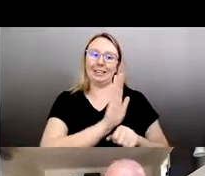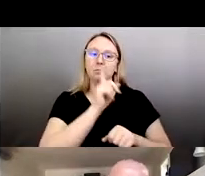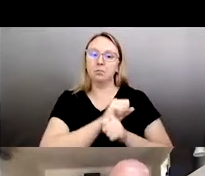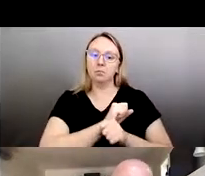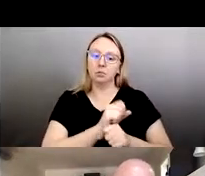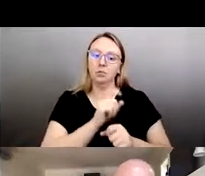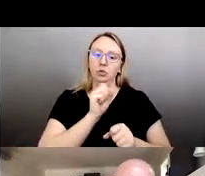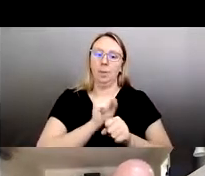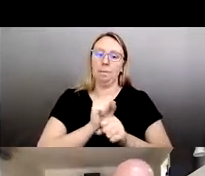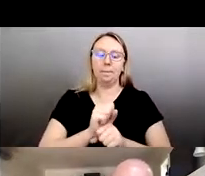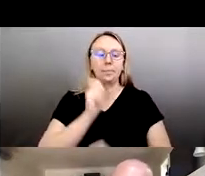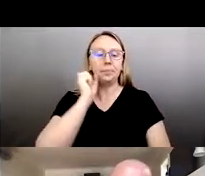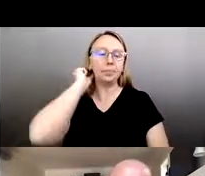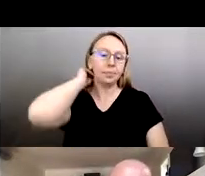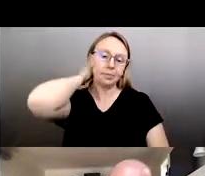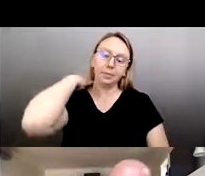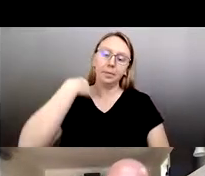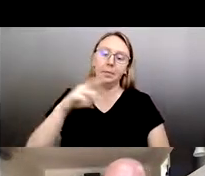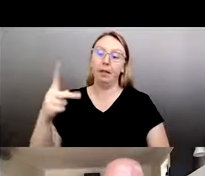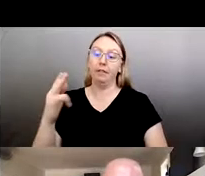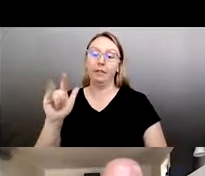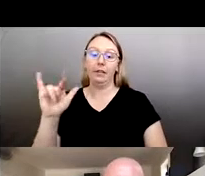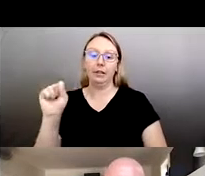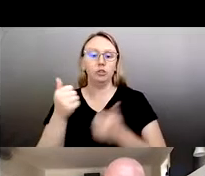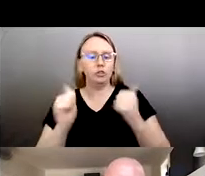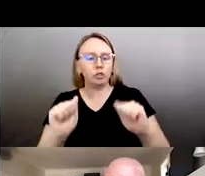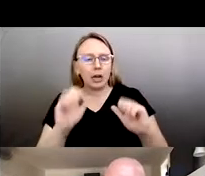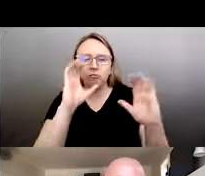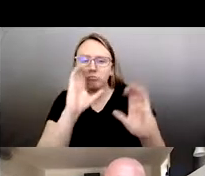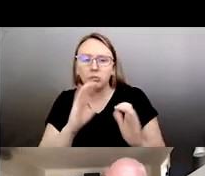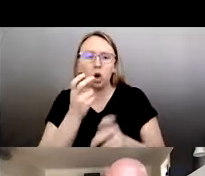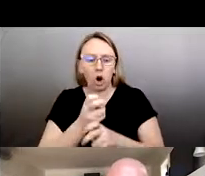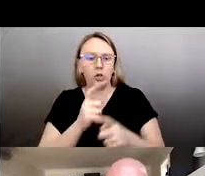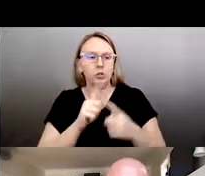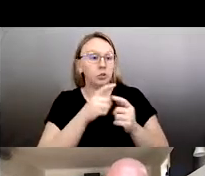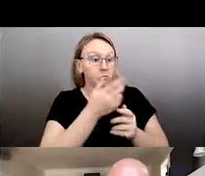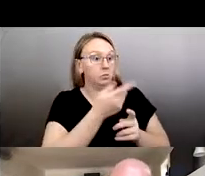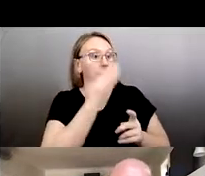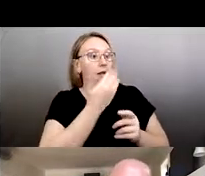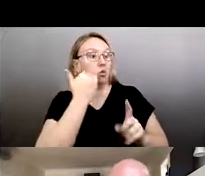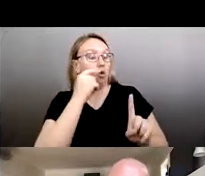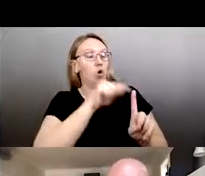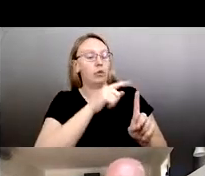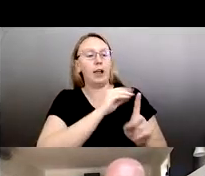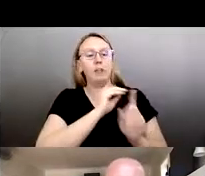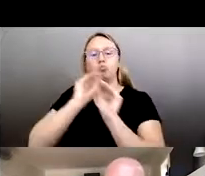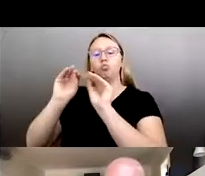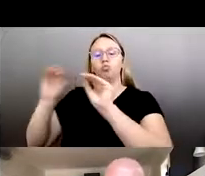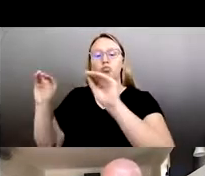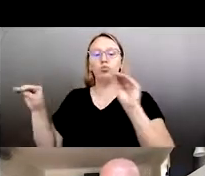Phyllis worked really hard to get her artists well known in the world and to get them into major collections. And so you can see Roger Brown artworks in several major